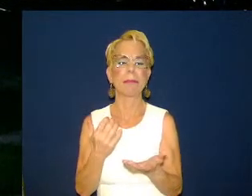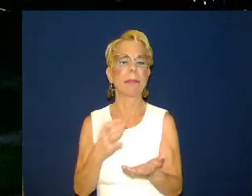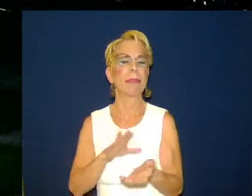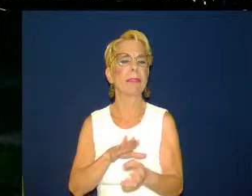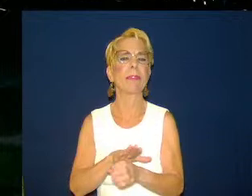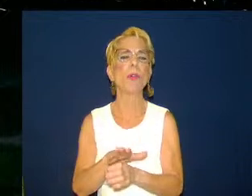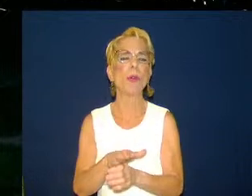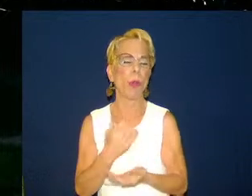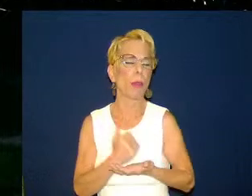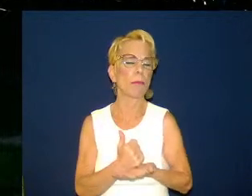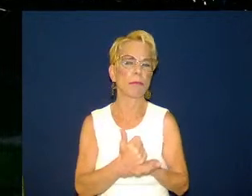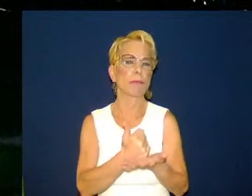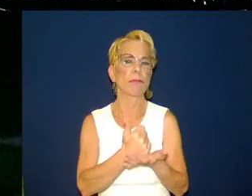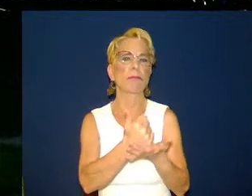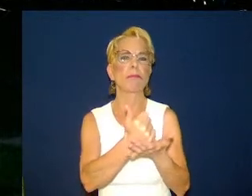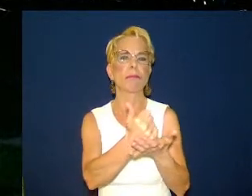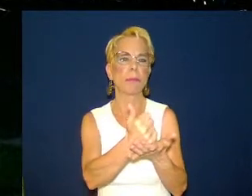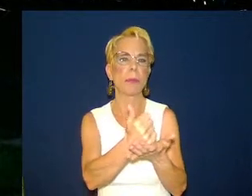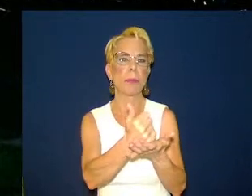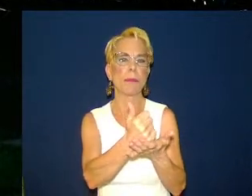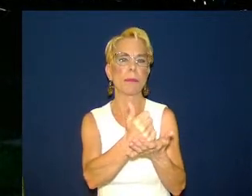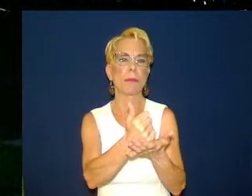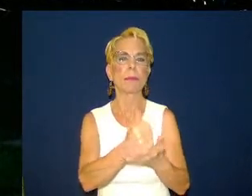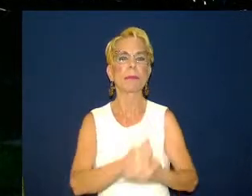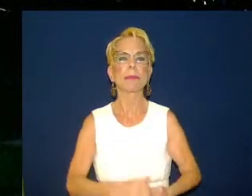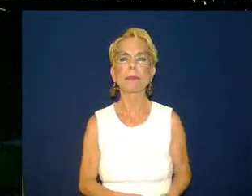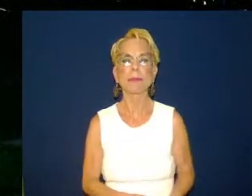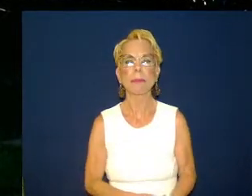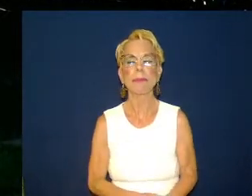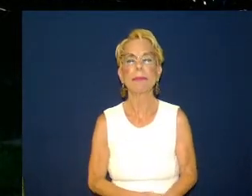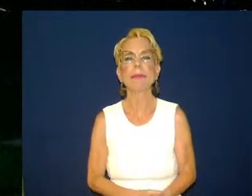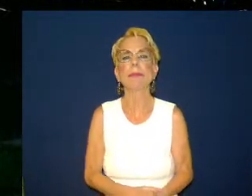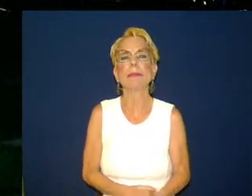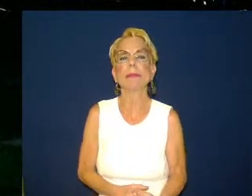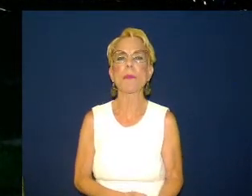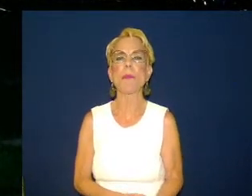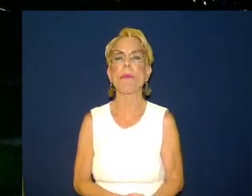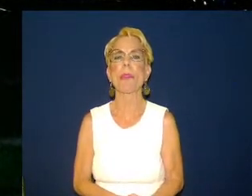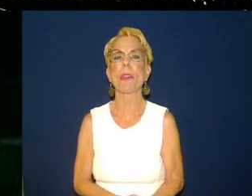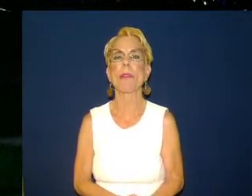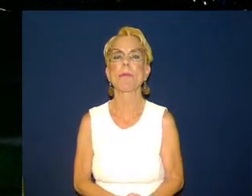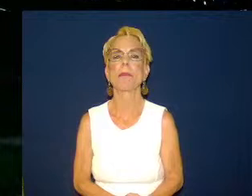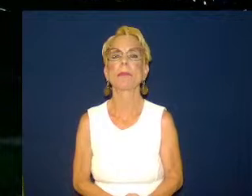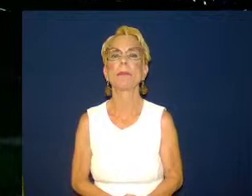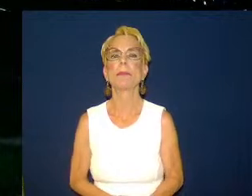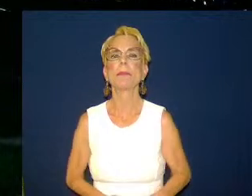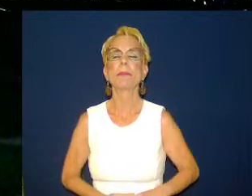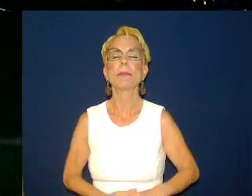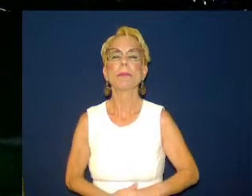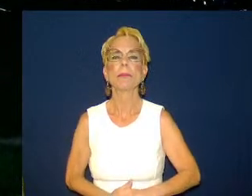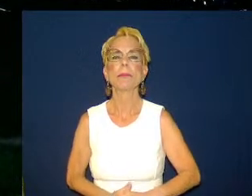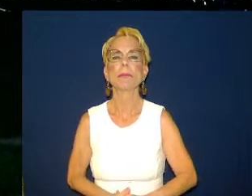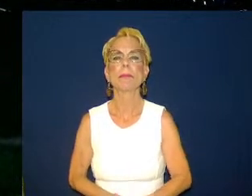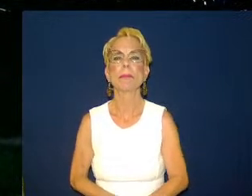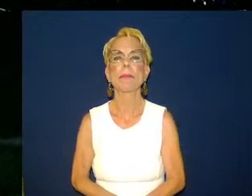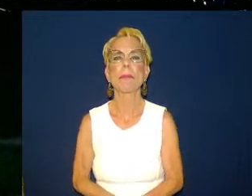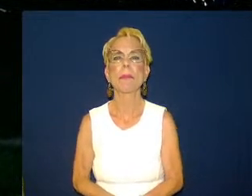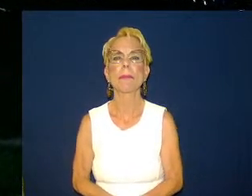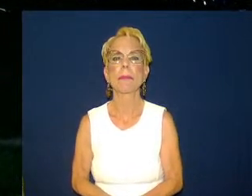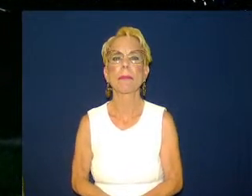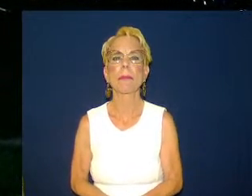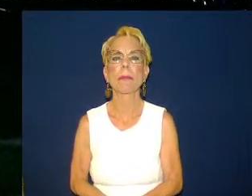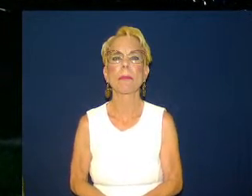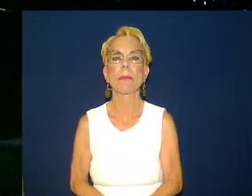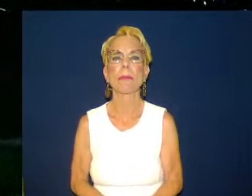this church put Jesus as the ultimate authority. Who's the ultimate authority in your life today?